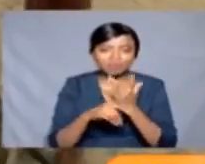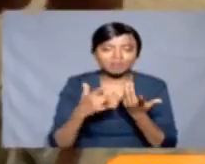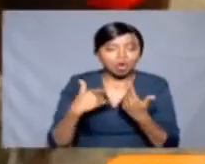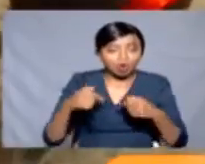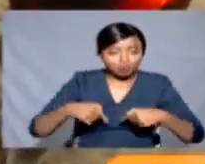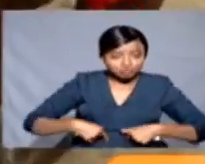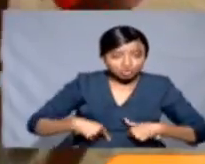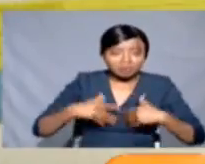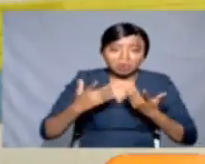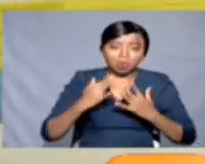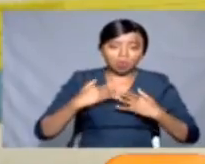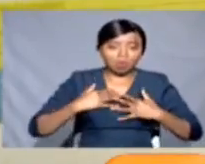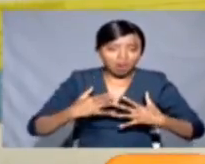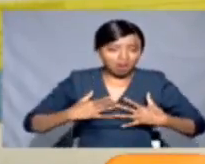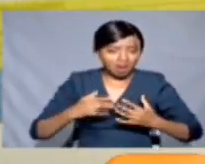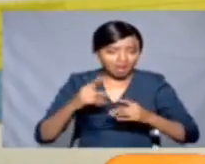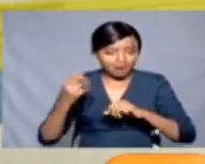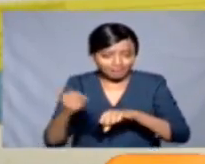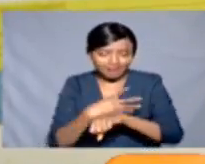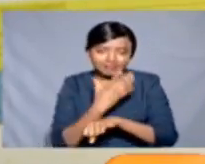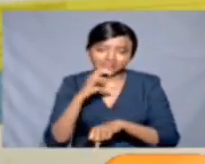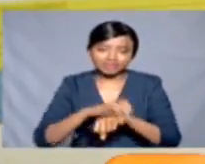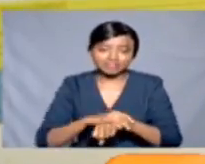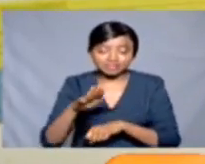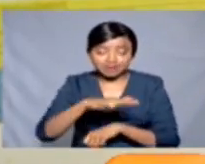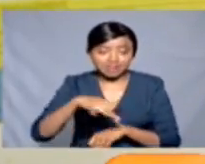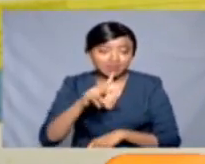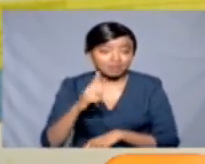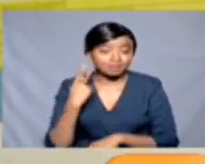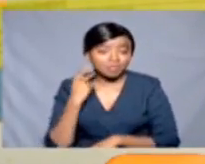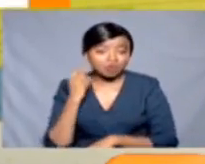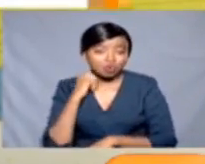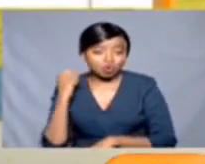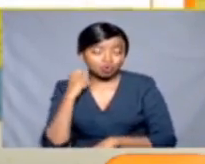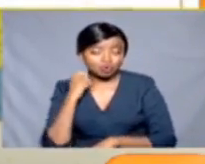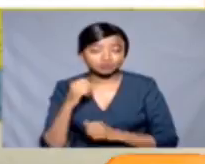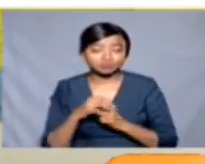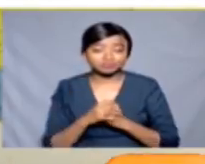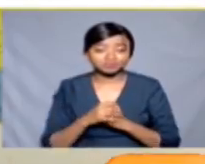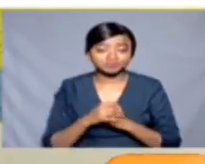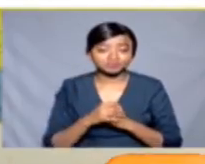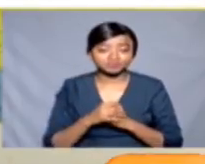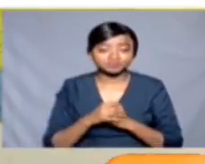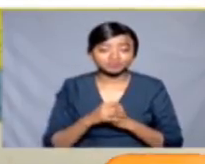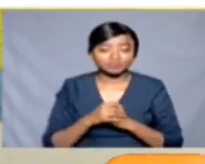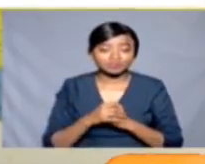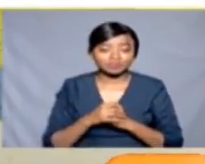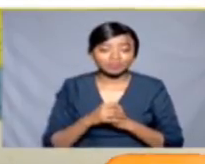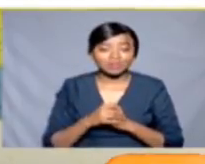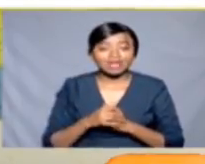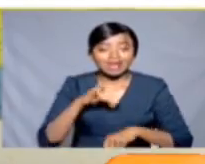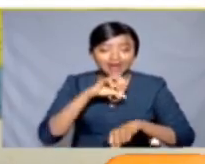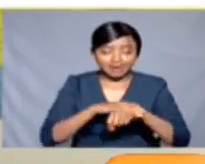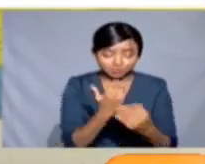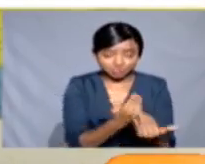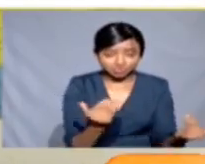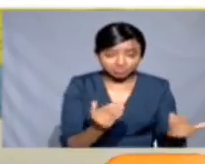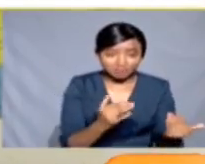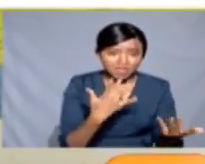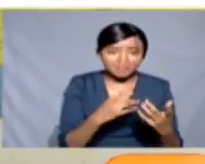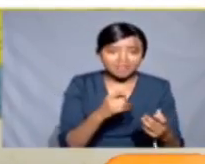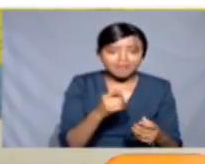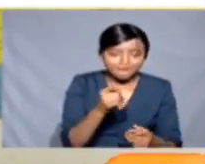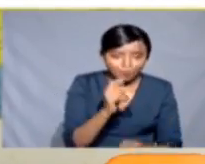cancer in Korogosho. We get a child of 1 month who has had recurrent coughs for the